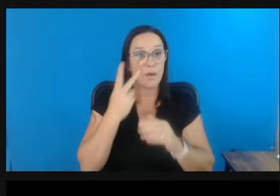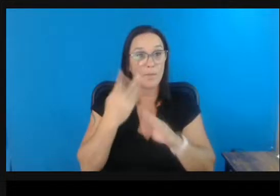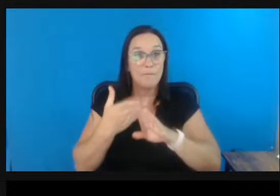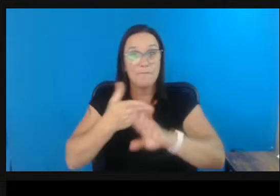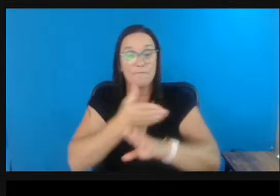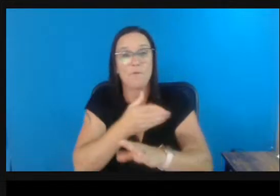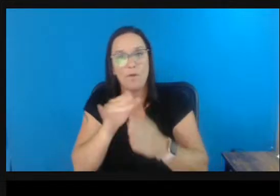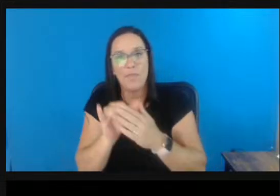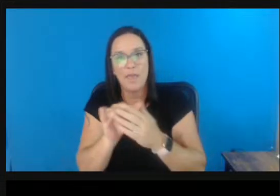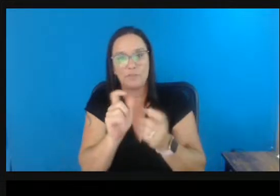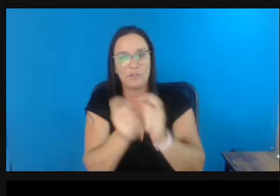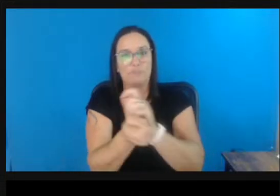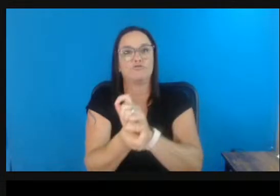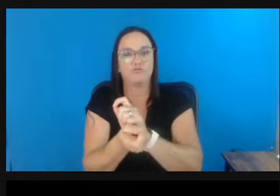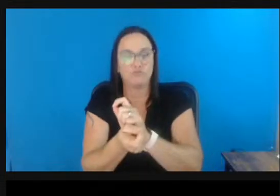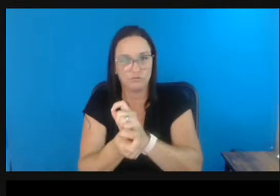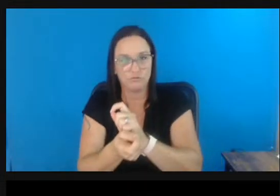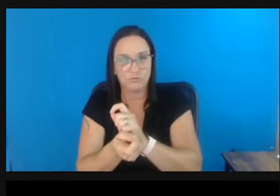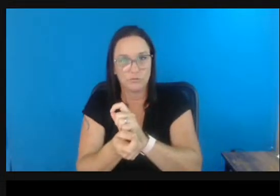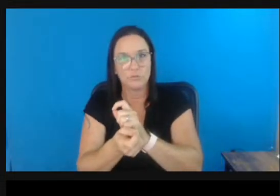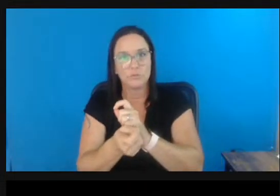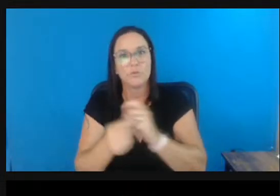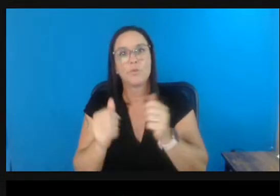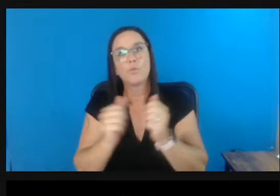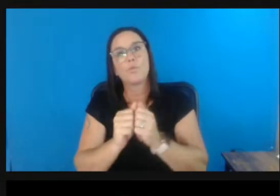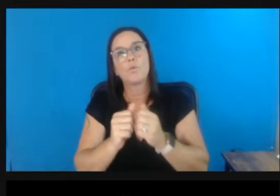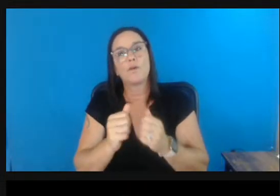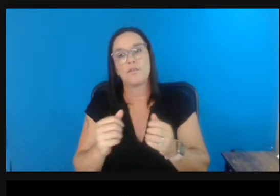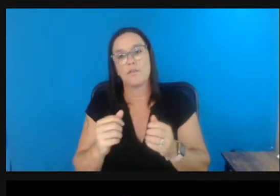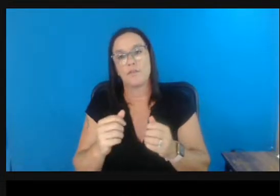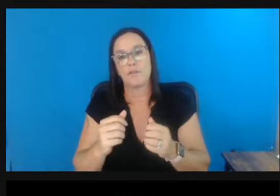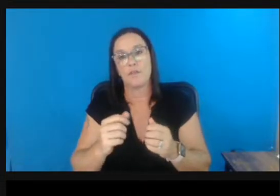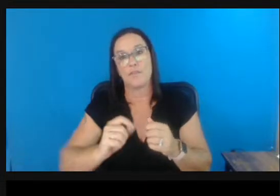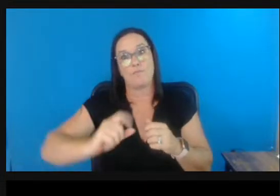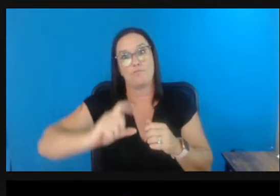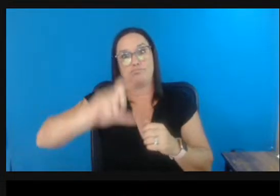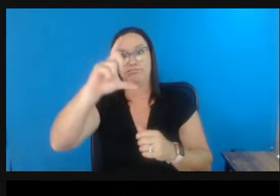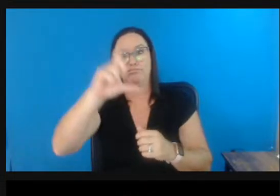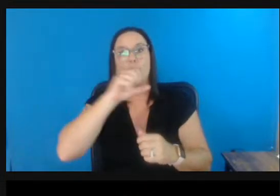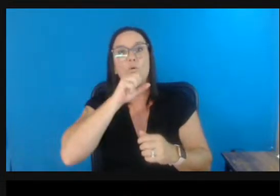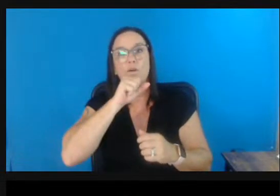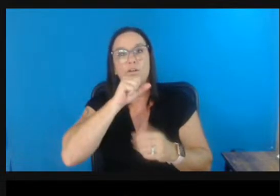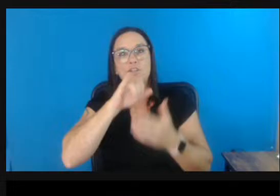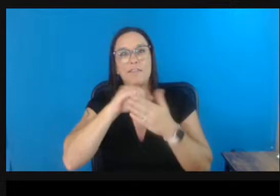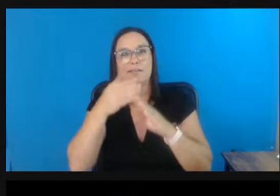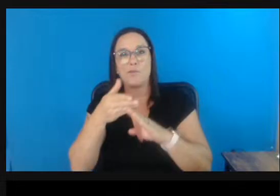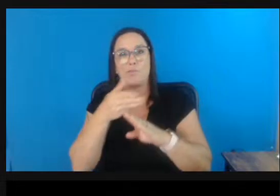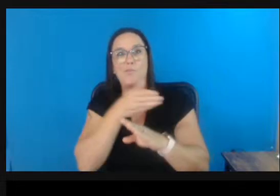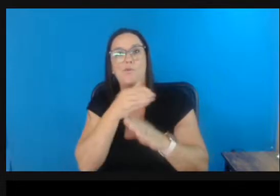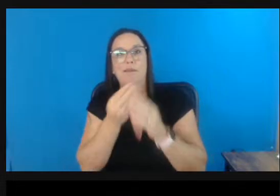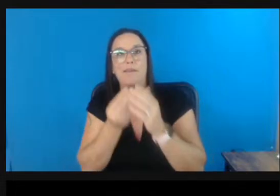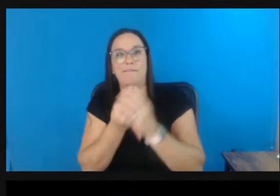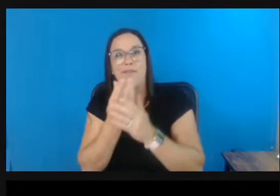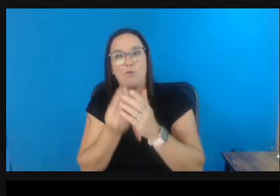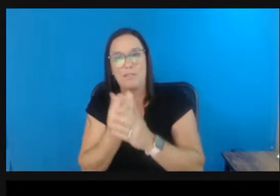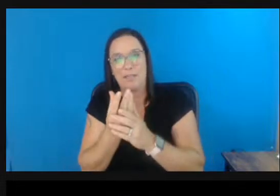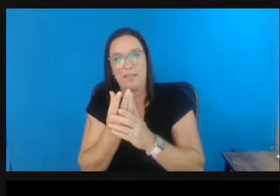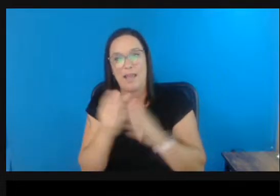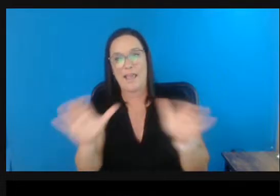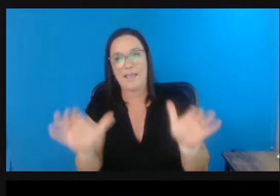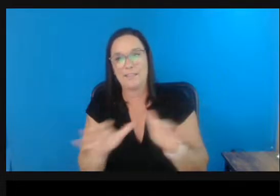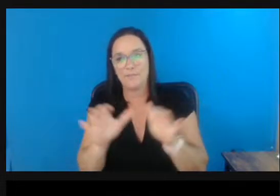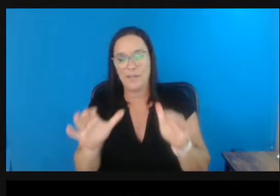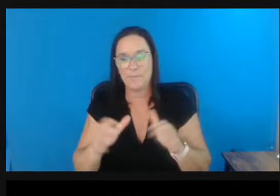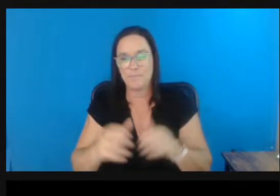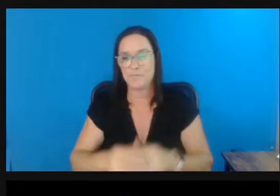deviation, with these longer orange bars showing pre-fountain lava flow activity. And our